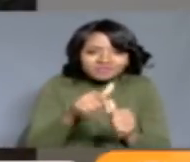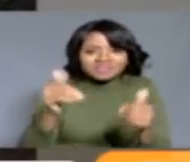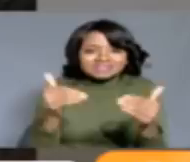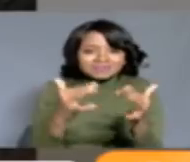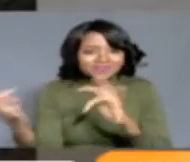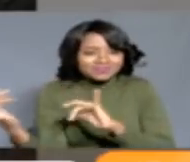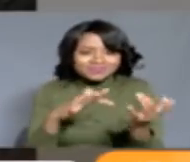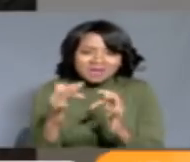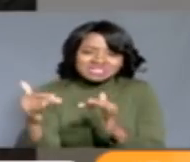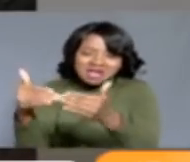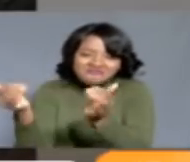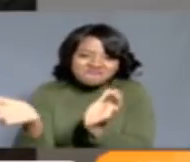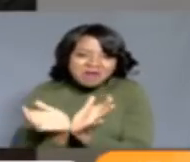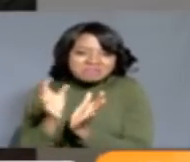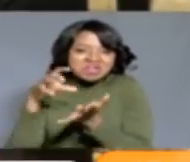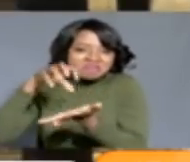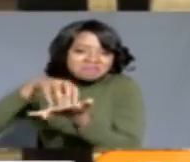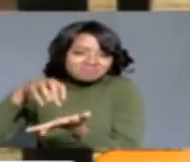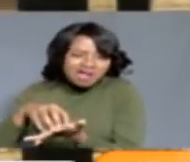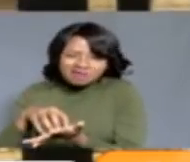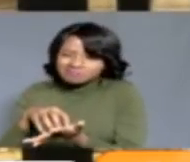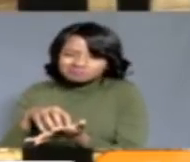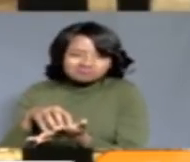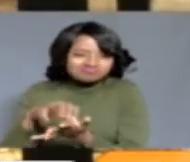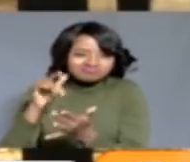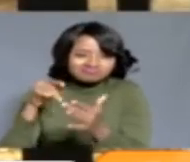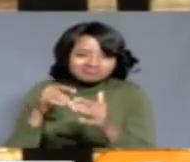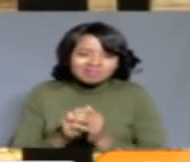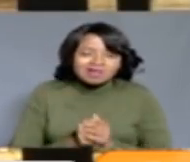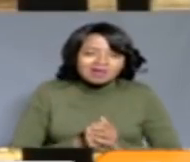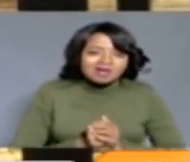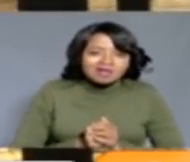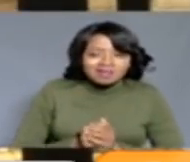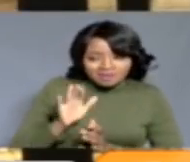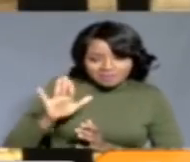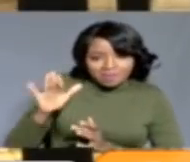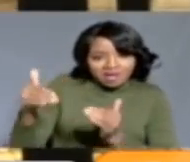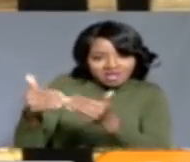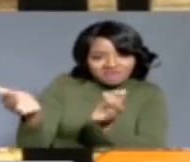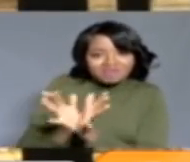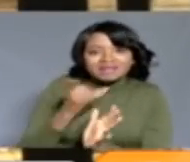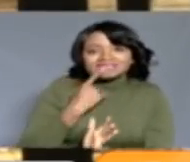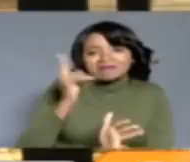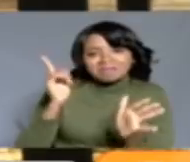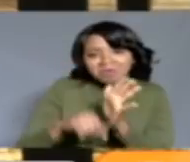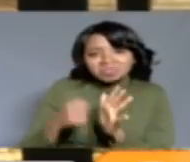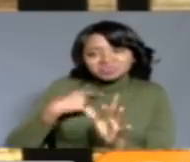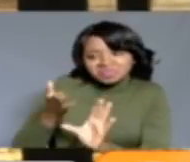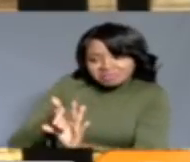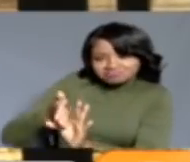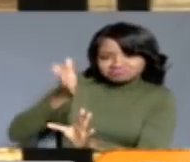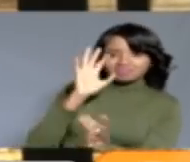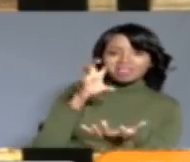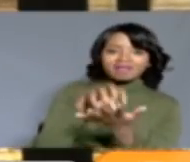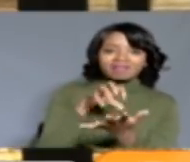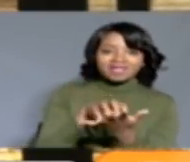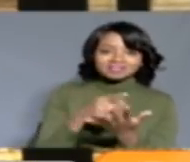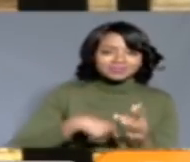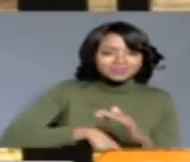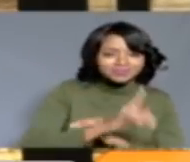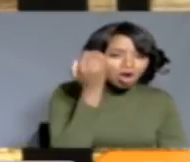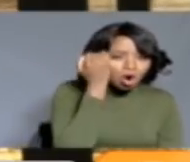as a family matter out of court. What all consider to consider to withdraw the case